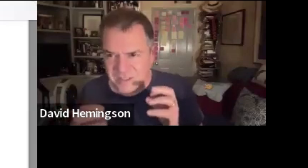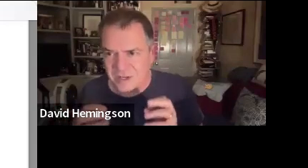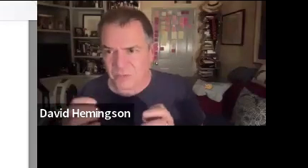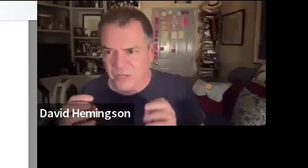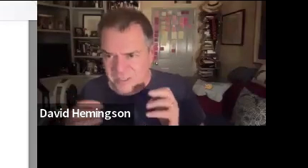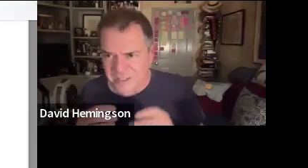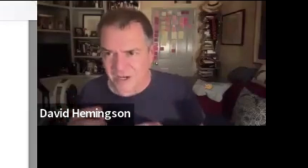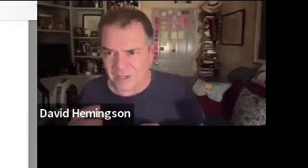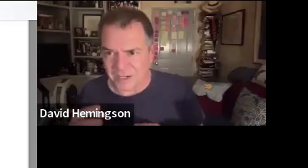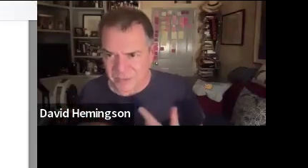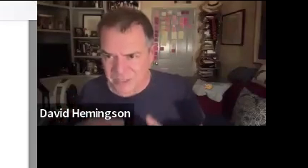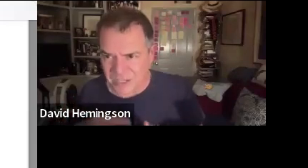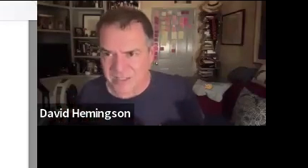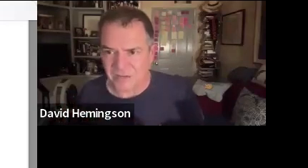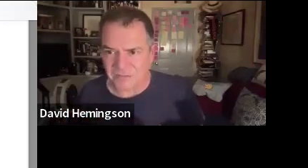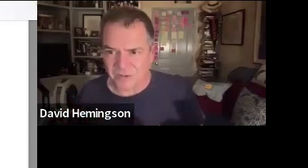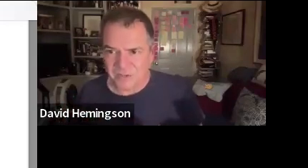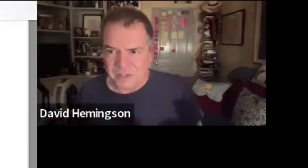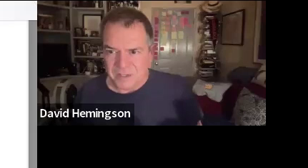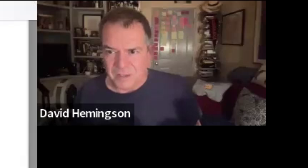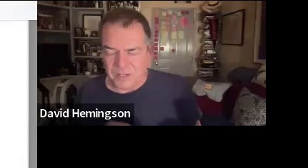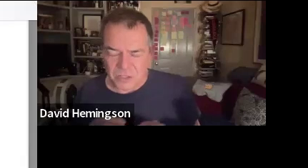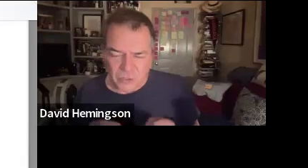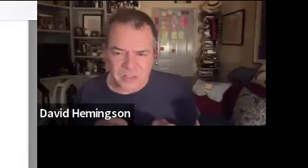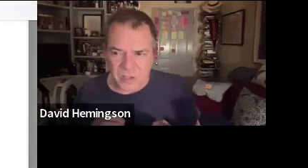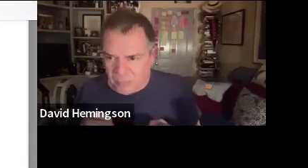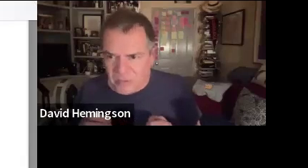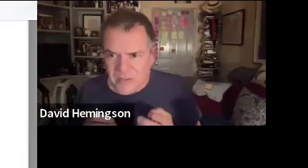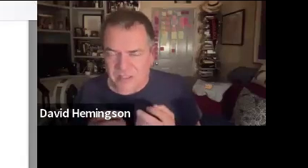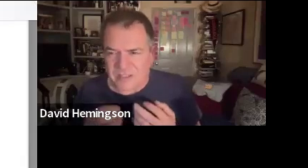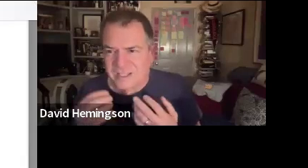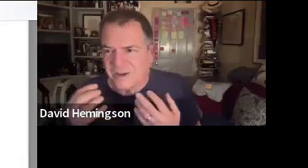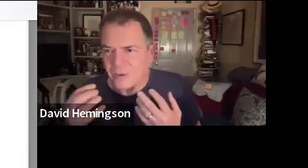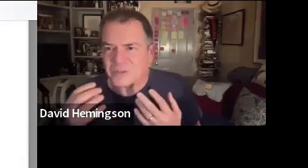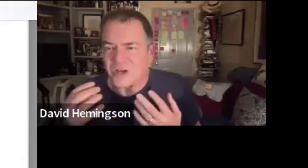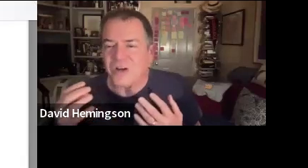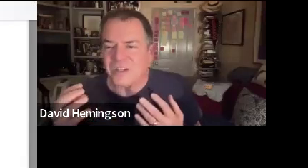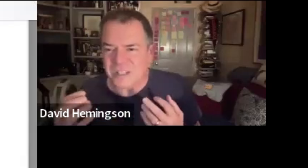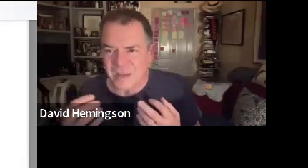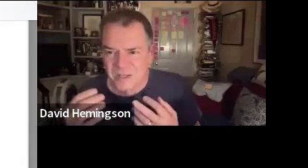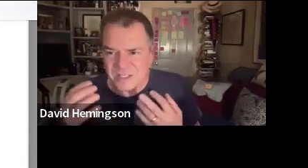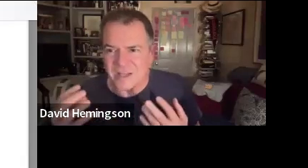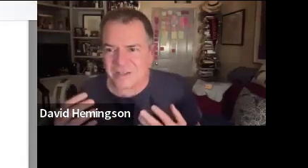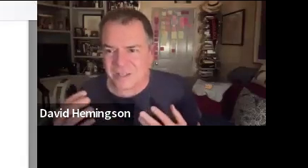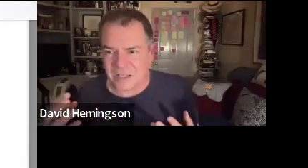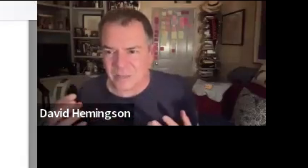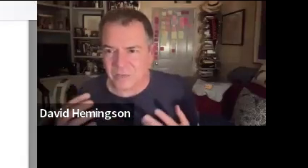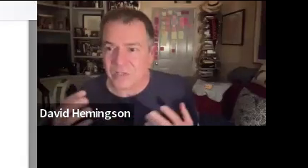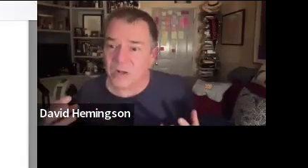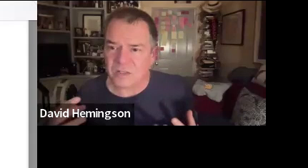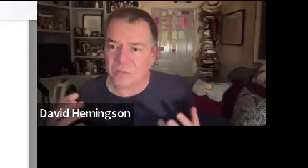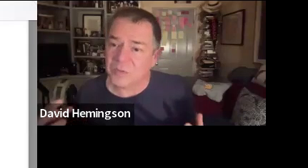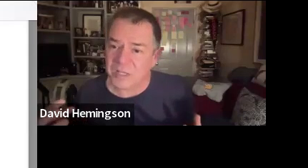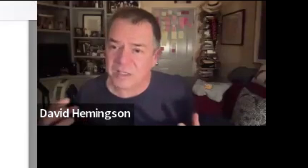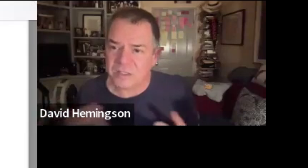almost eats itself. The word eats itself. It collapses in on itself, but it's human, it's humble. It's the almost hard to say because he can't articulate what he